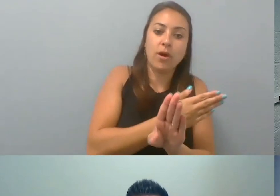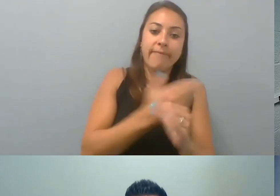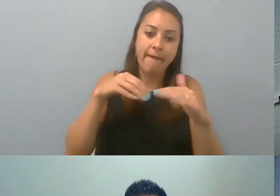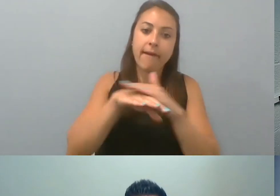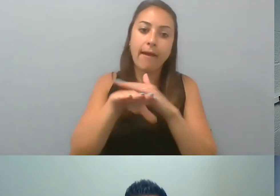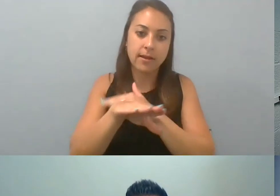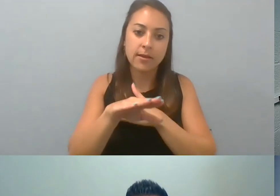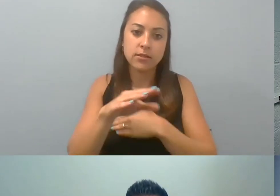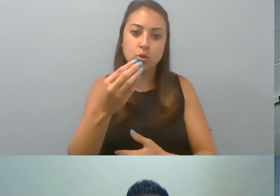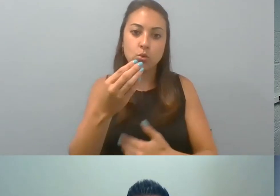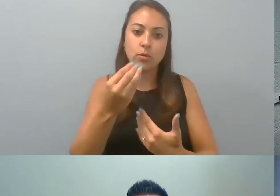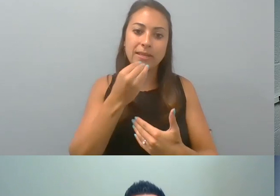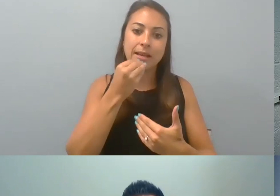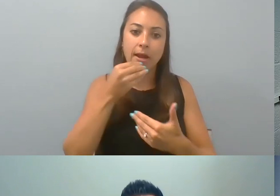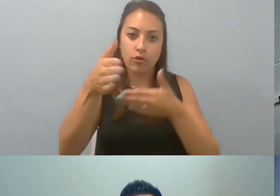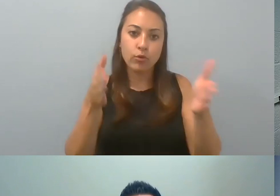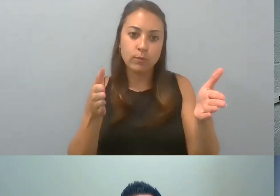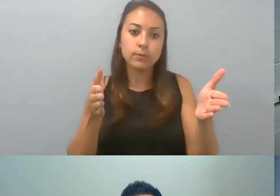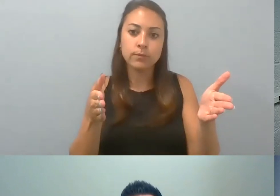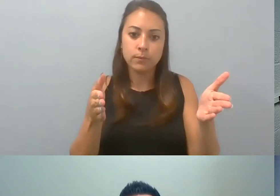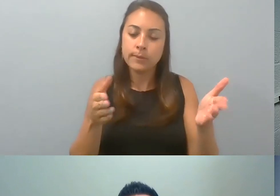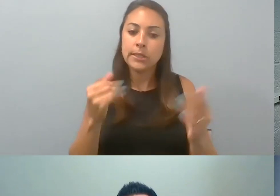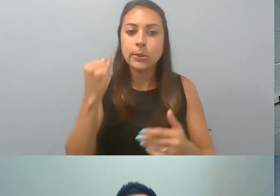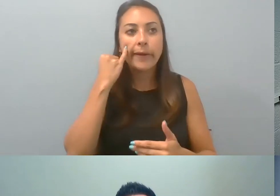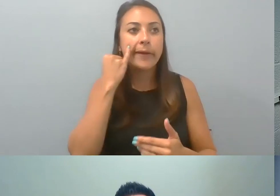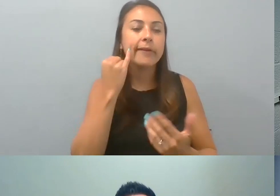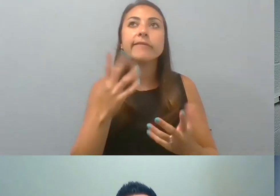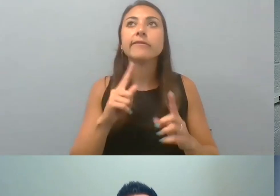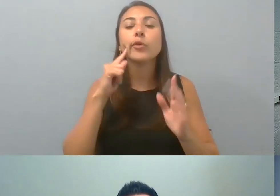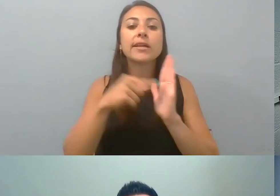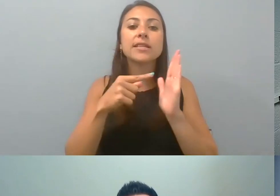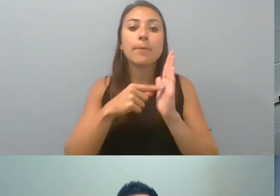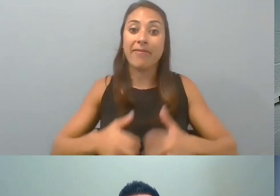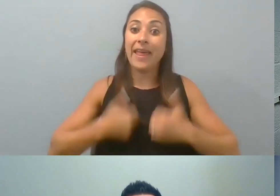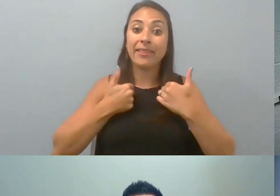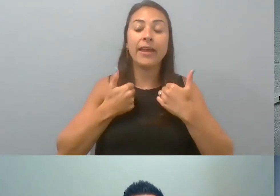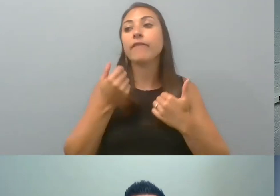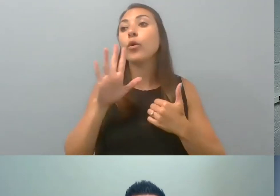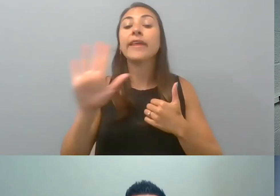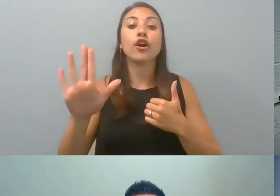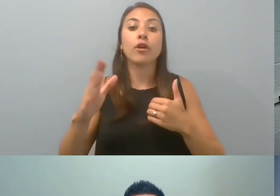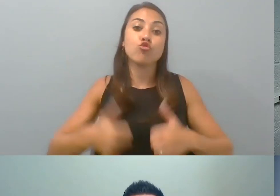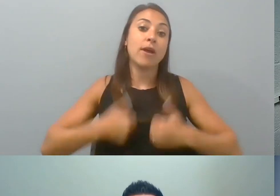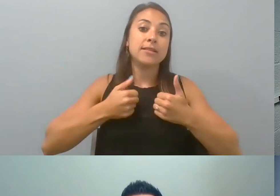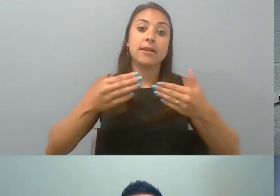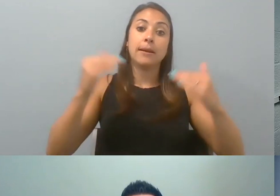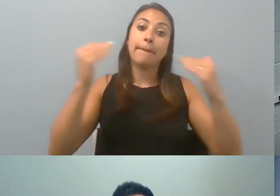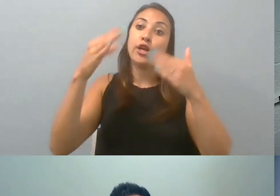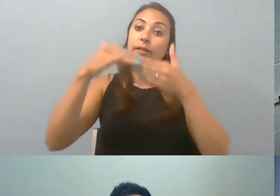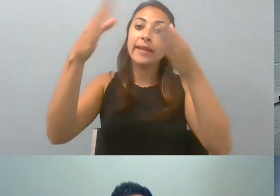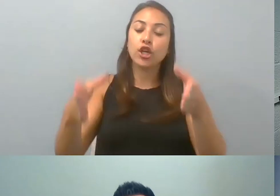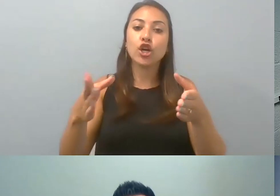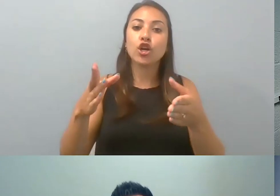access to the dining halls. So if they are a resident peer leader, if they're being